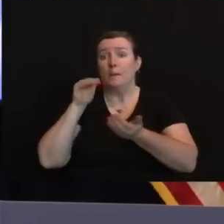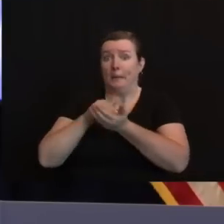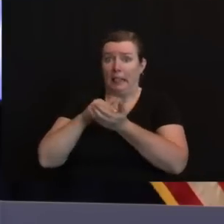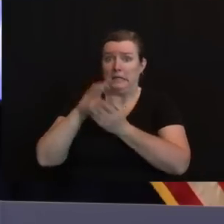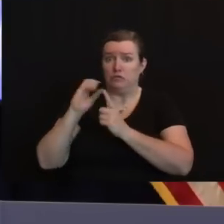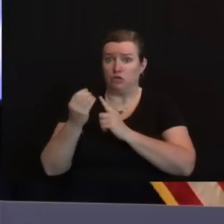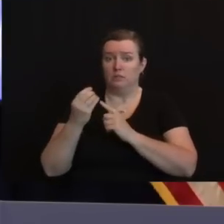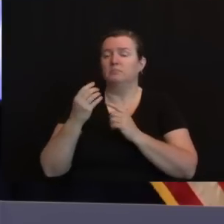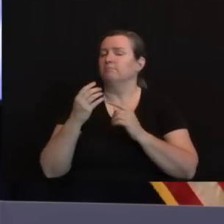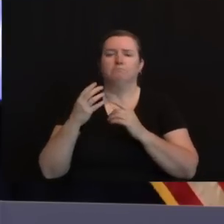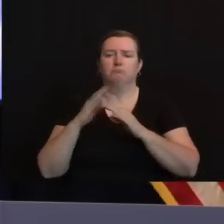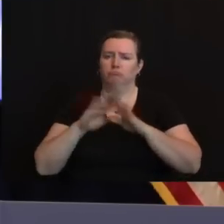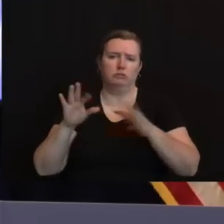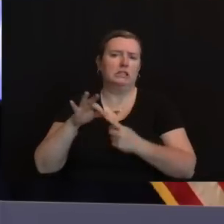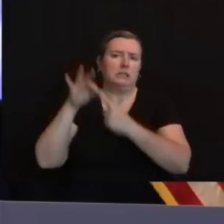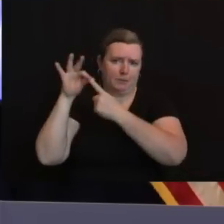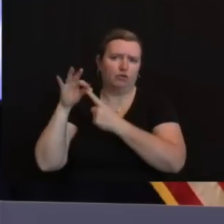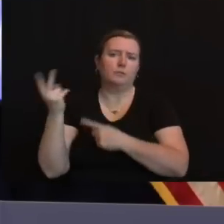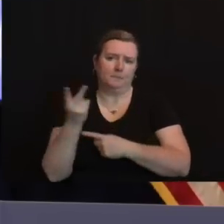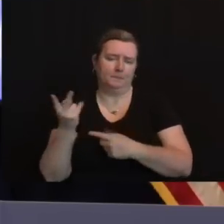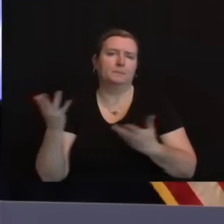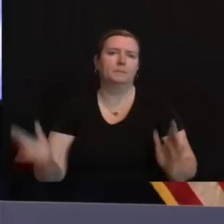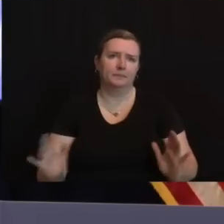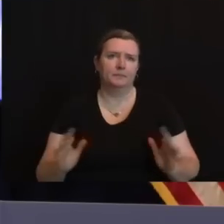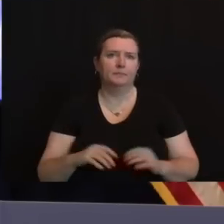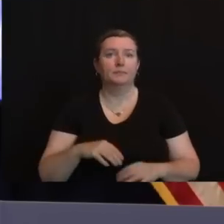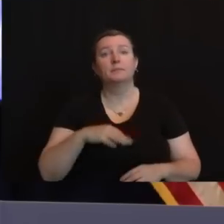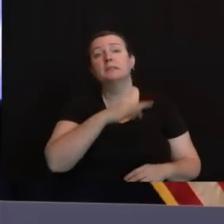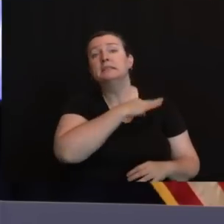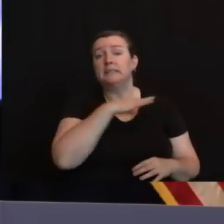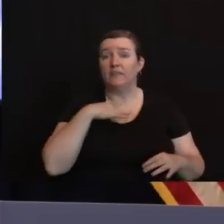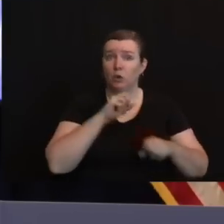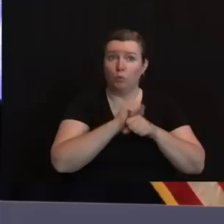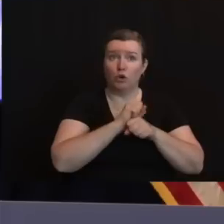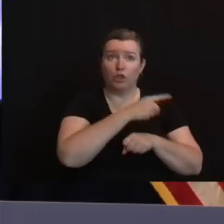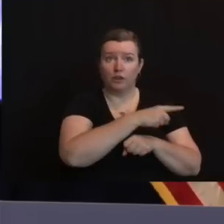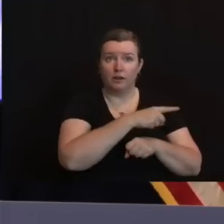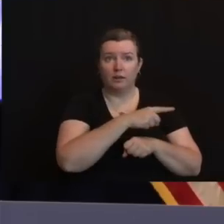covering. Screening staff for COVID-19 symptoms.